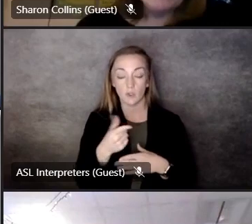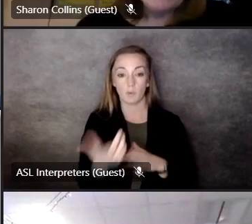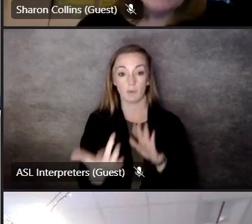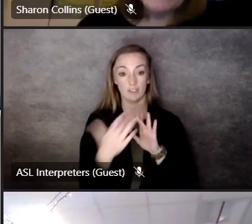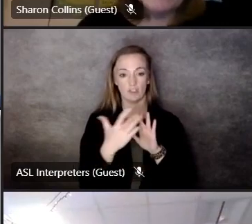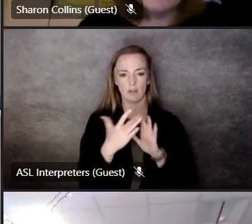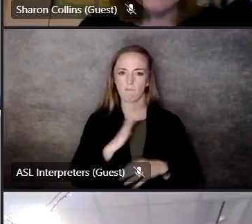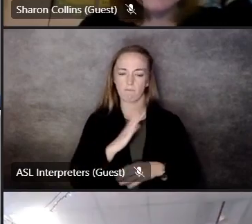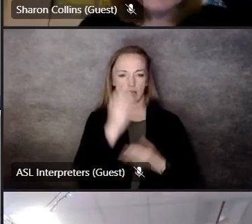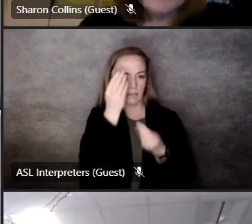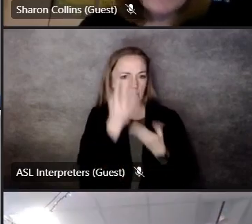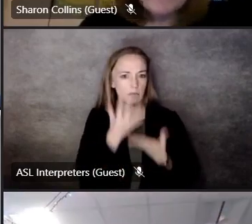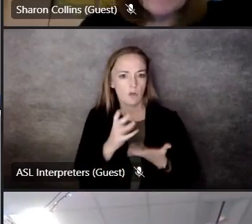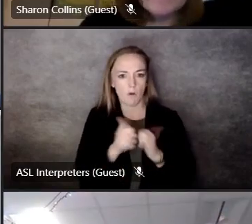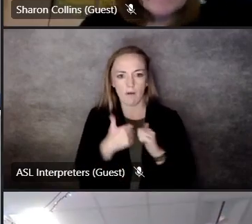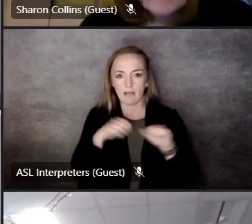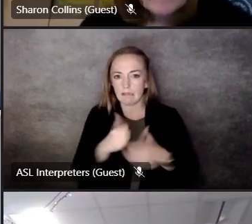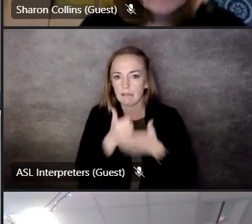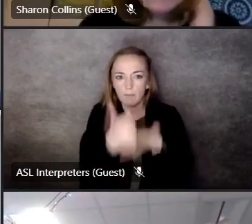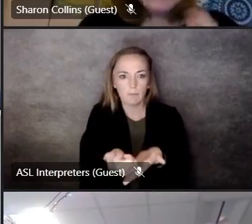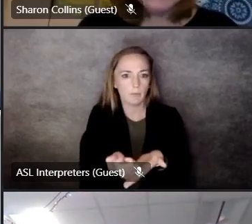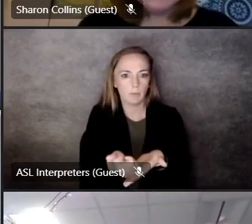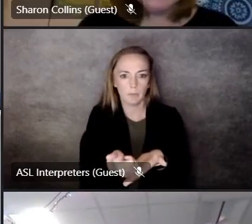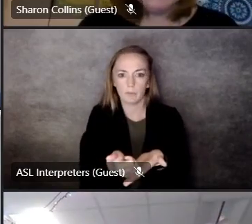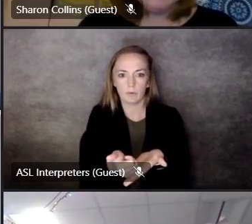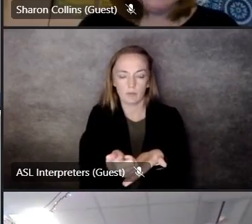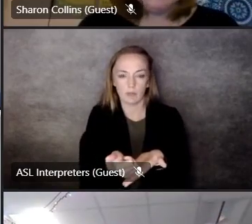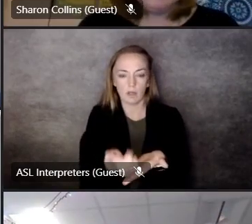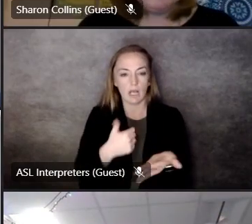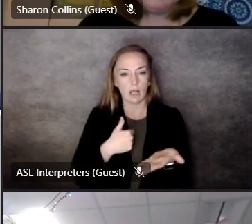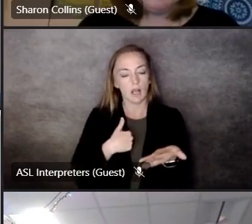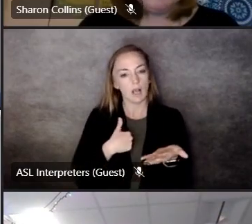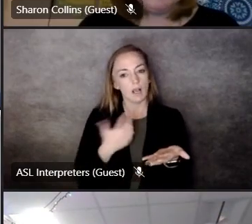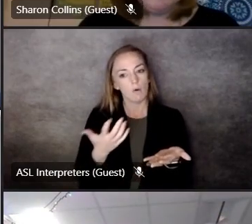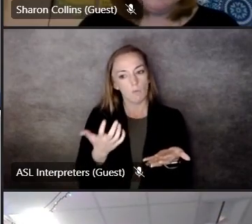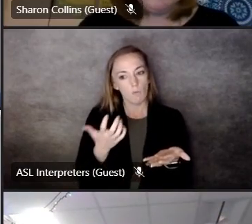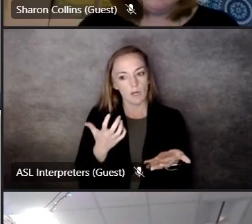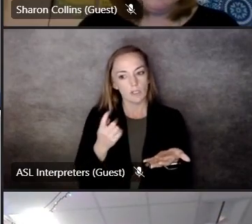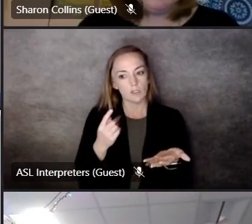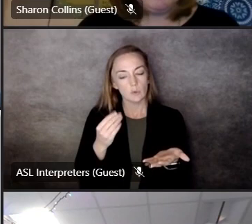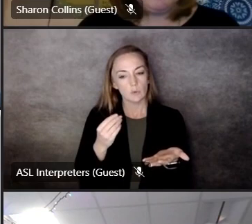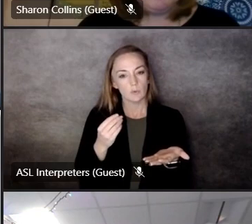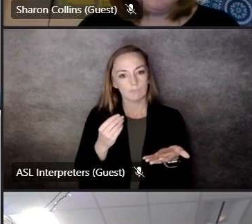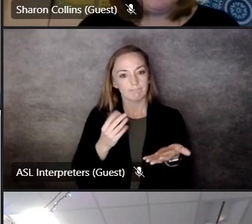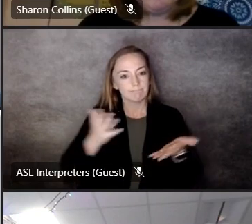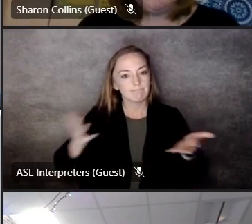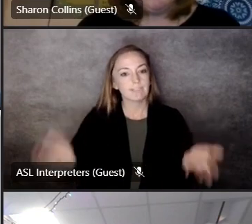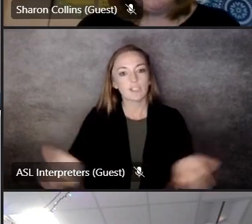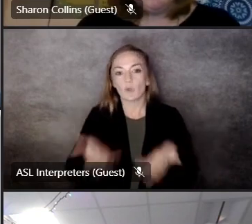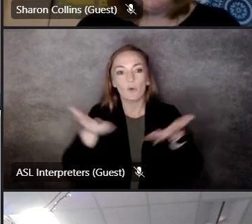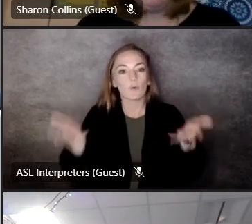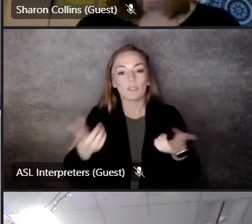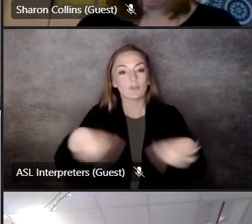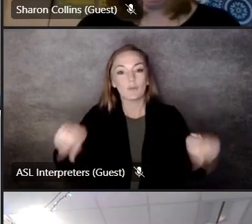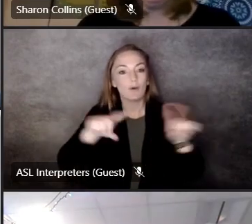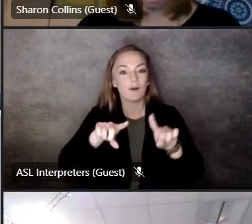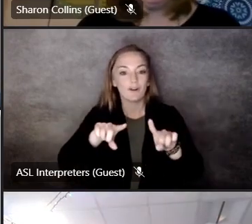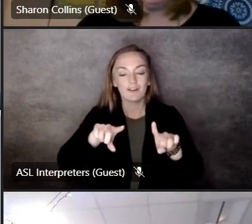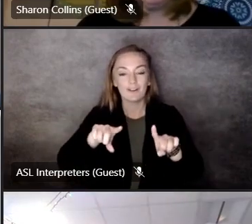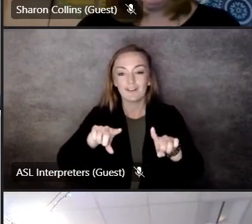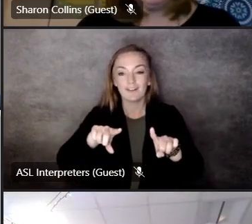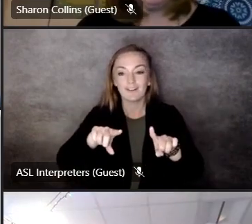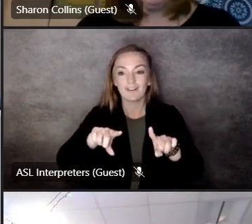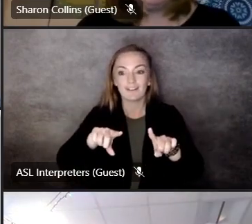you. And just want to raise you all up on this